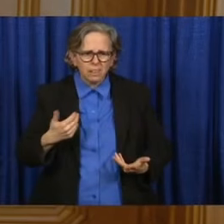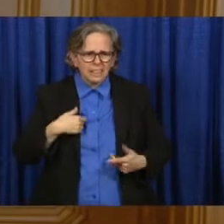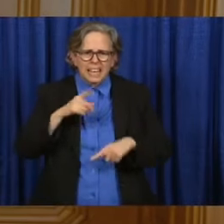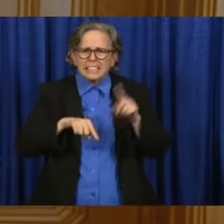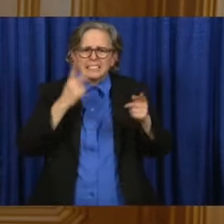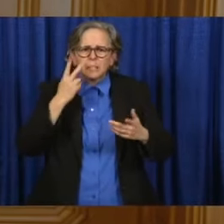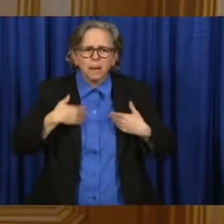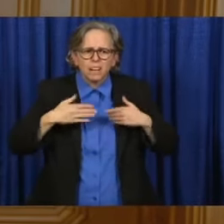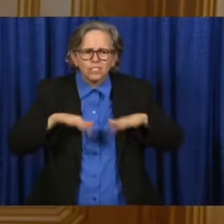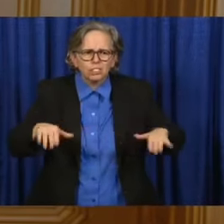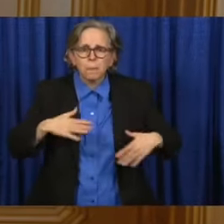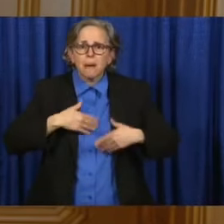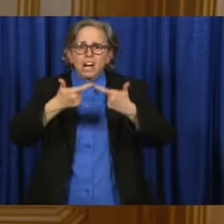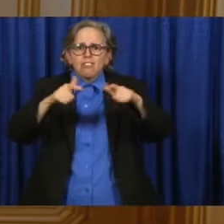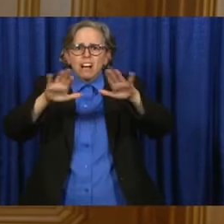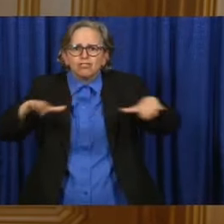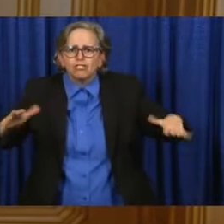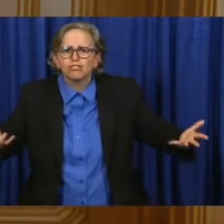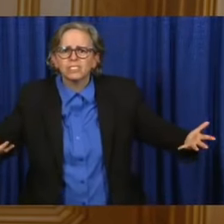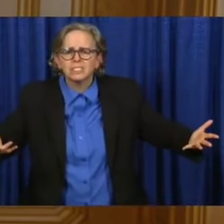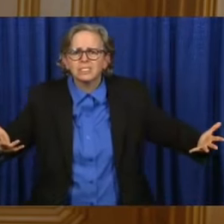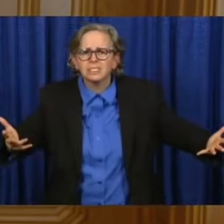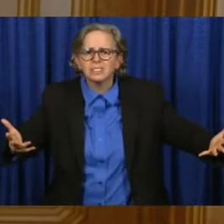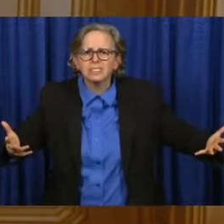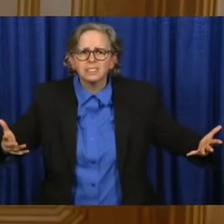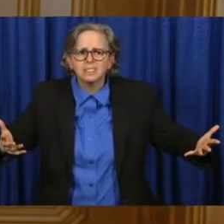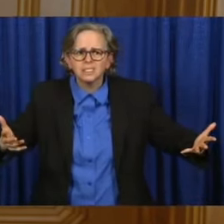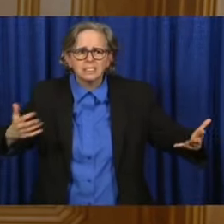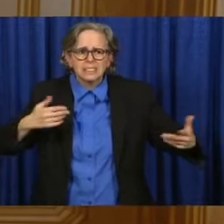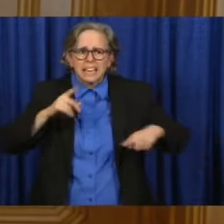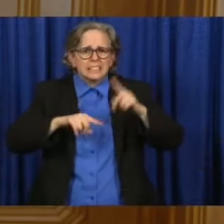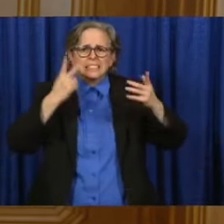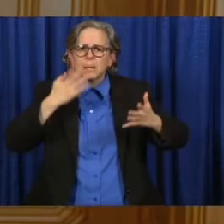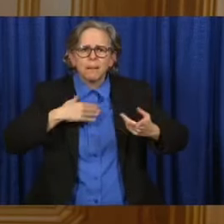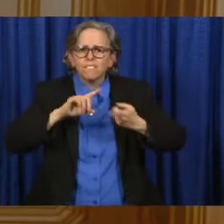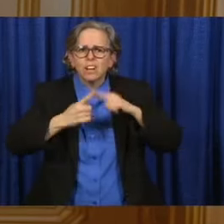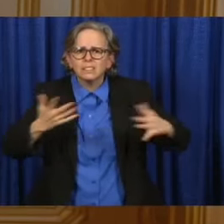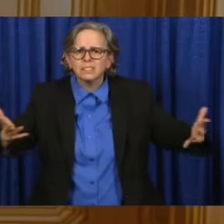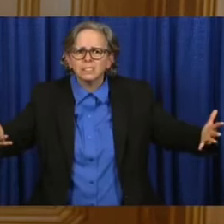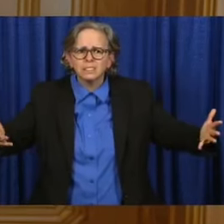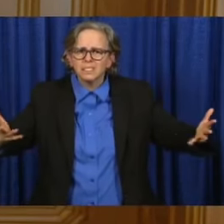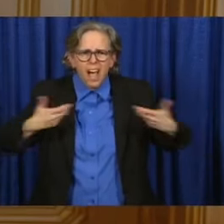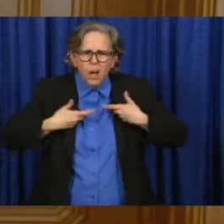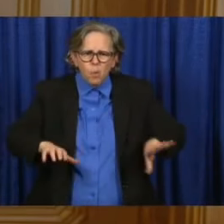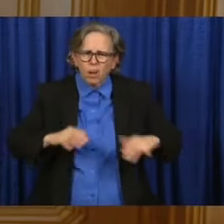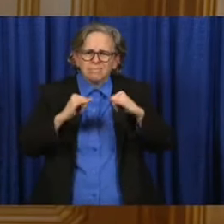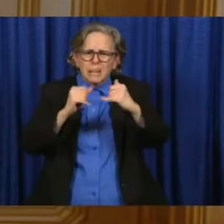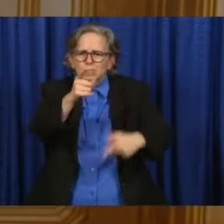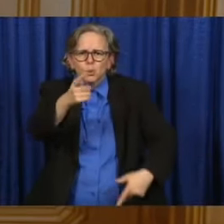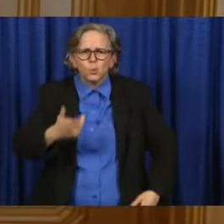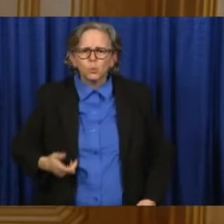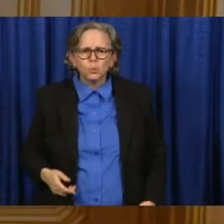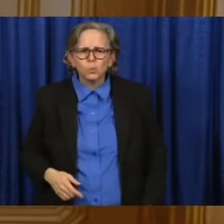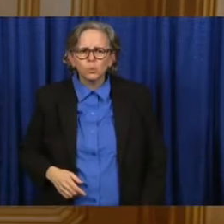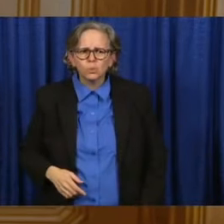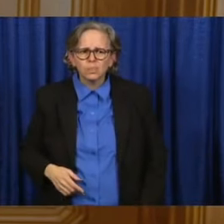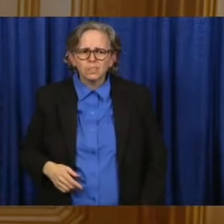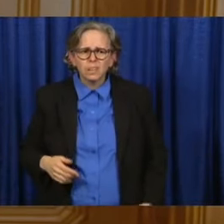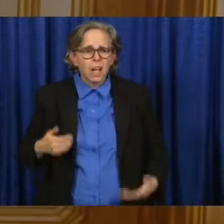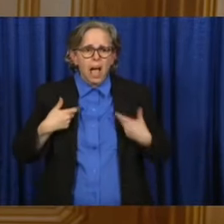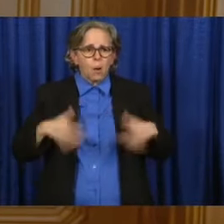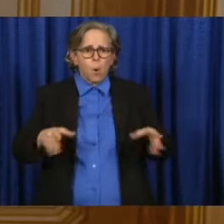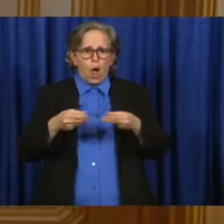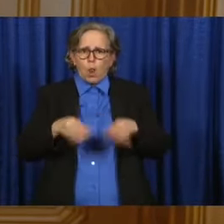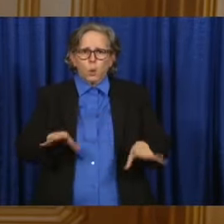grandkids. We don't want to live not being able to see our friends. We don't want to be unemployed. Ohioans don't want